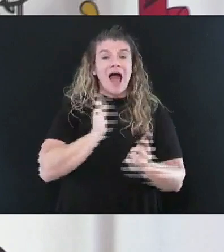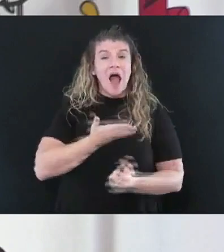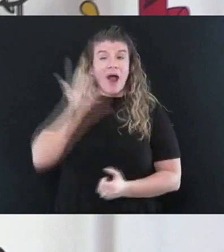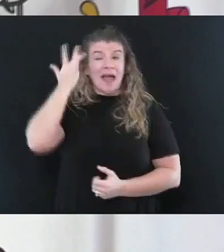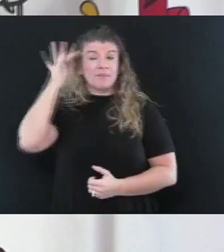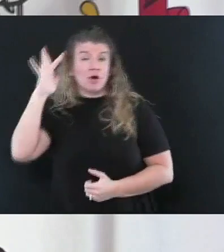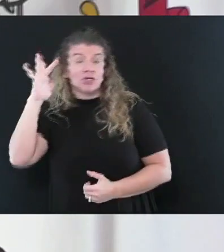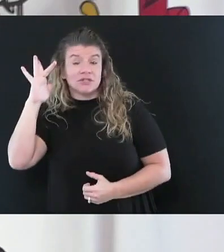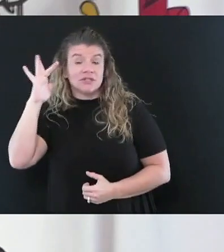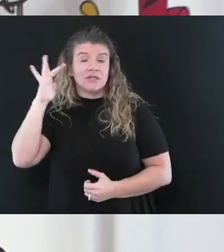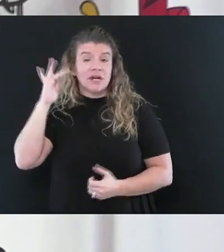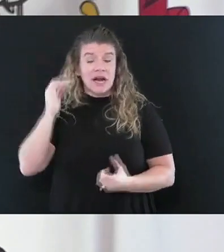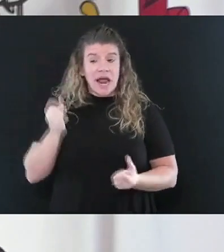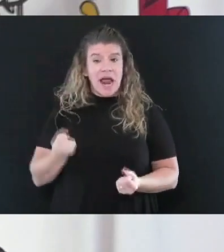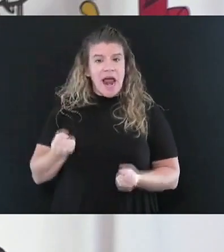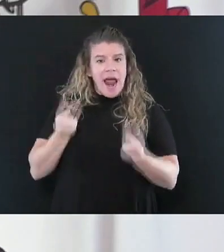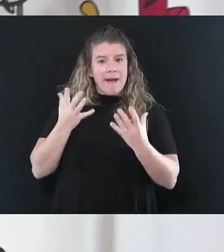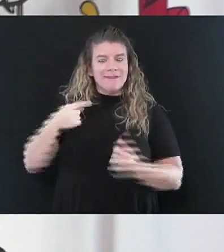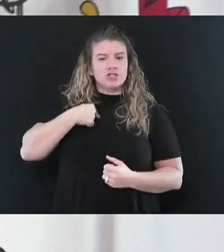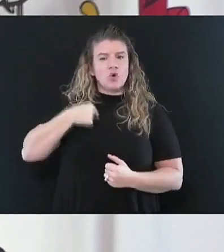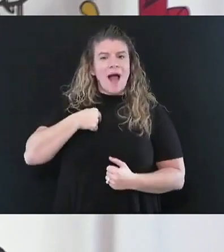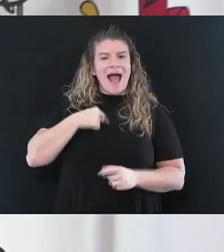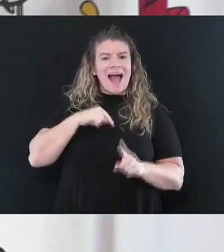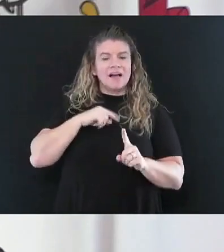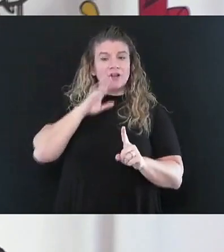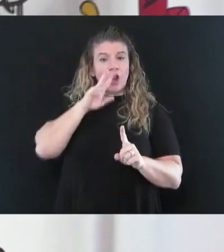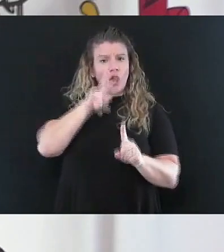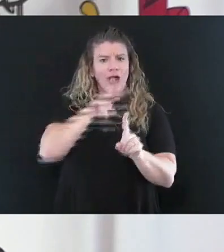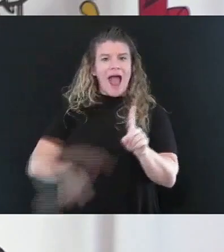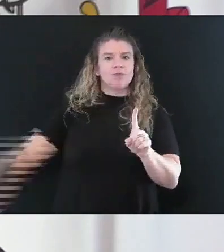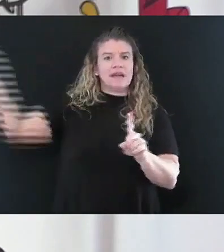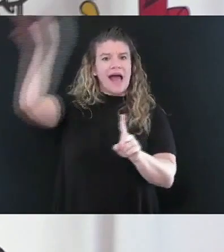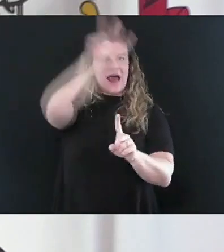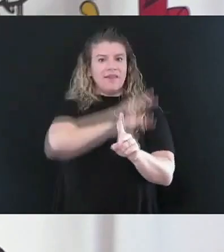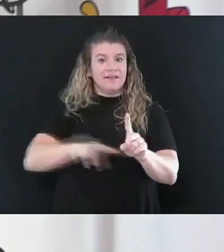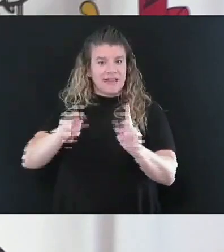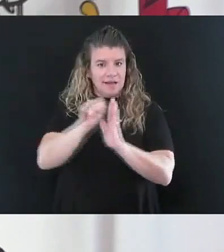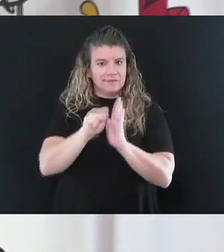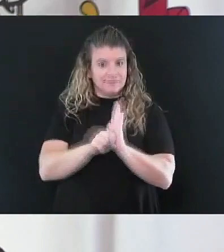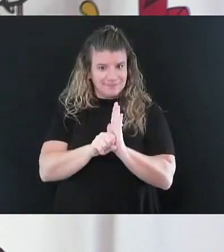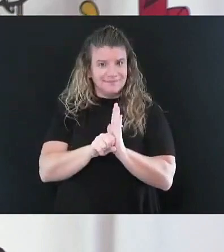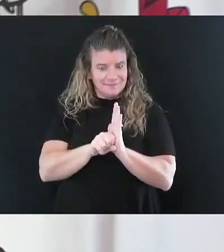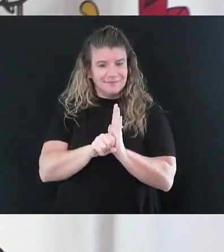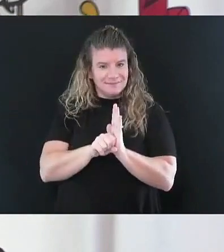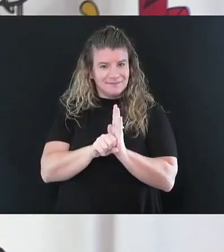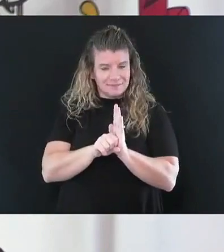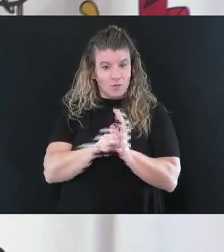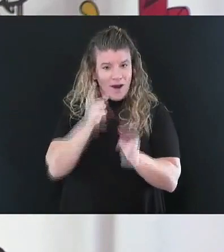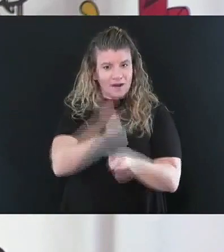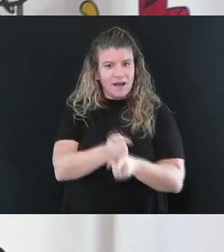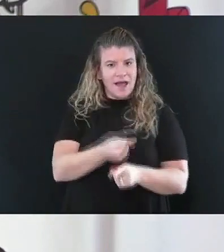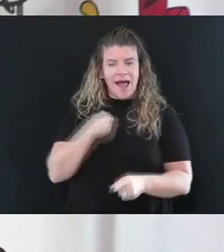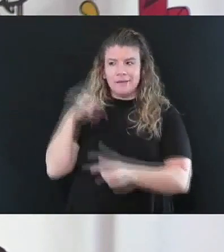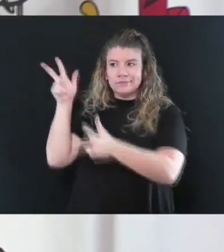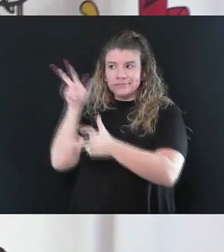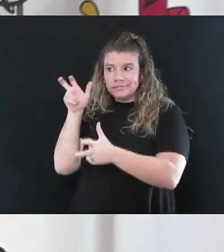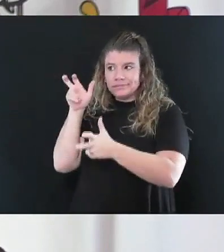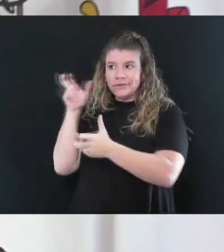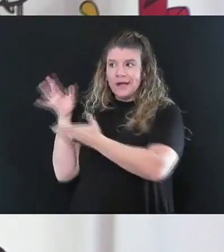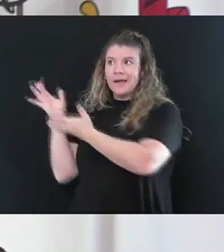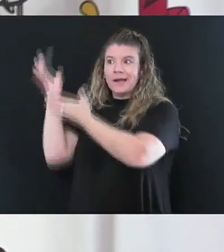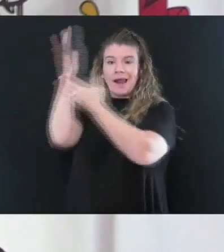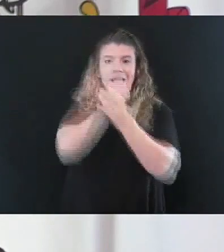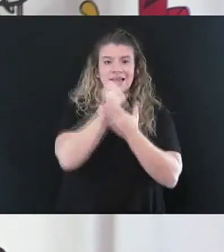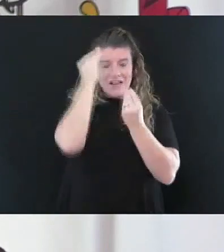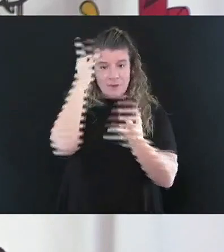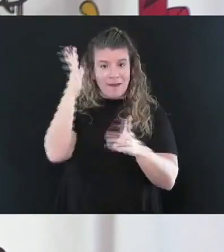experts or how much do I look outside and try to obtain additional information and all that? And we went